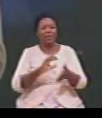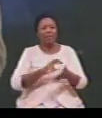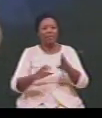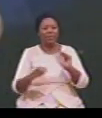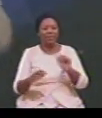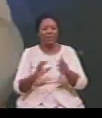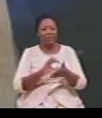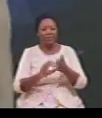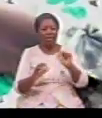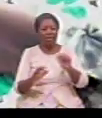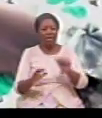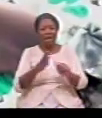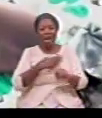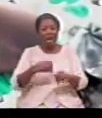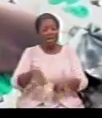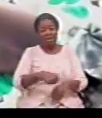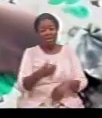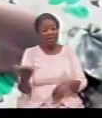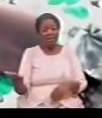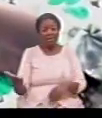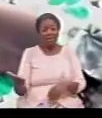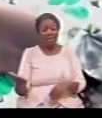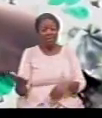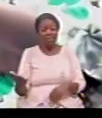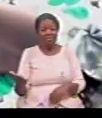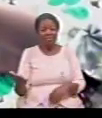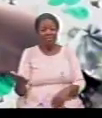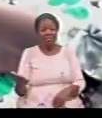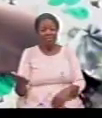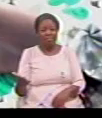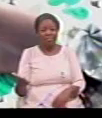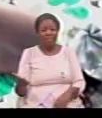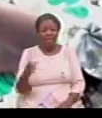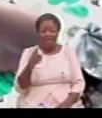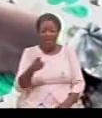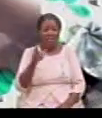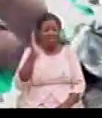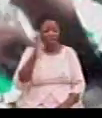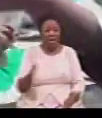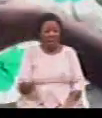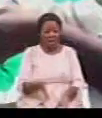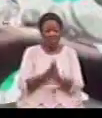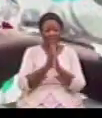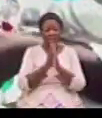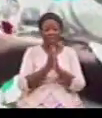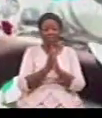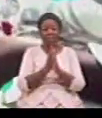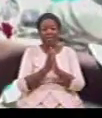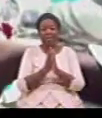verse 13, and whatsoever ye shall ask,